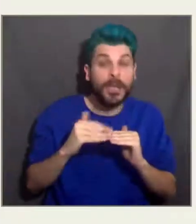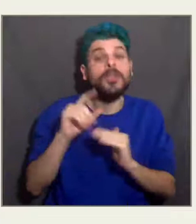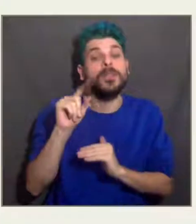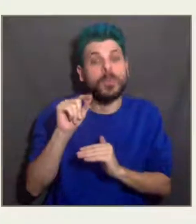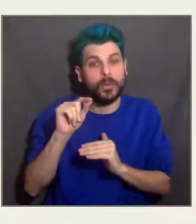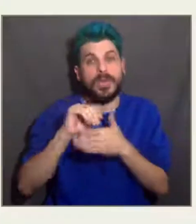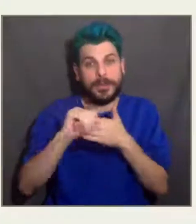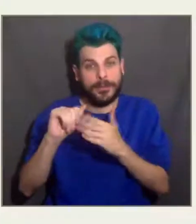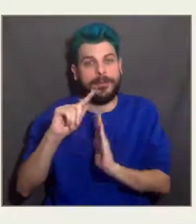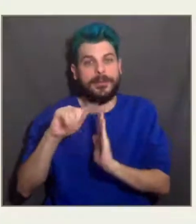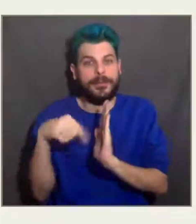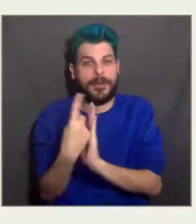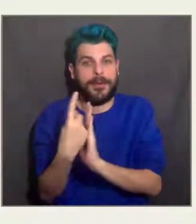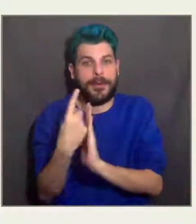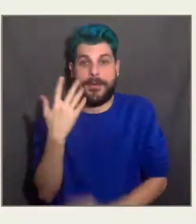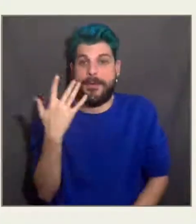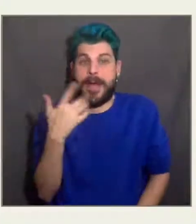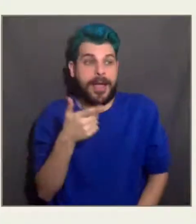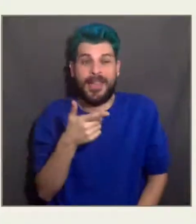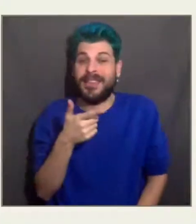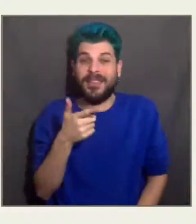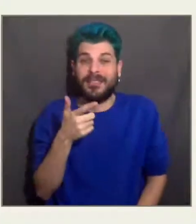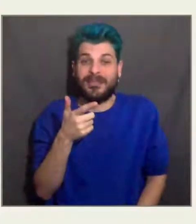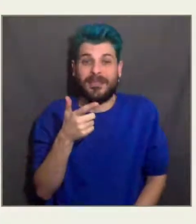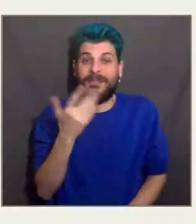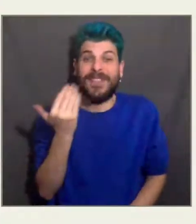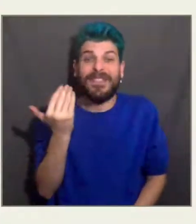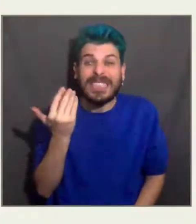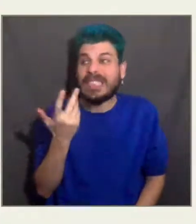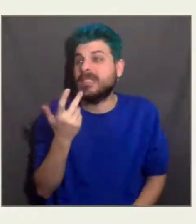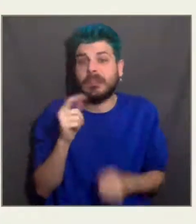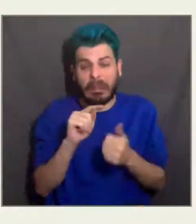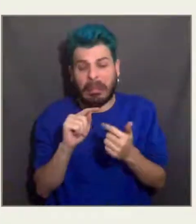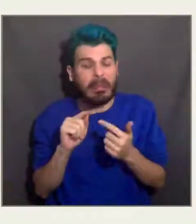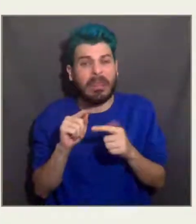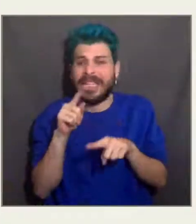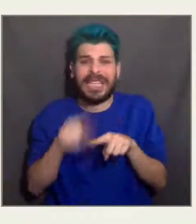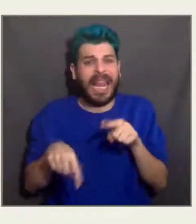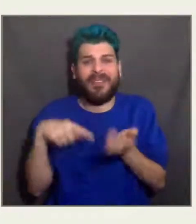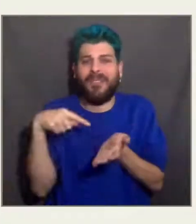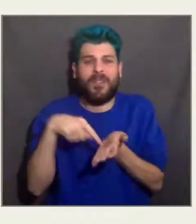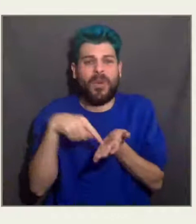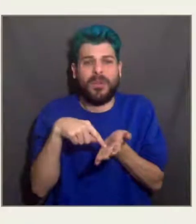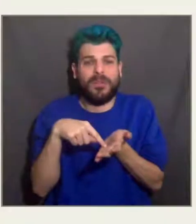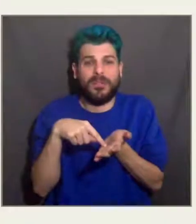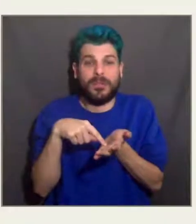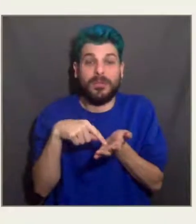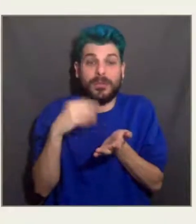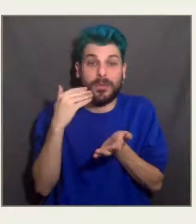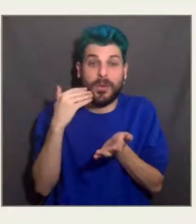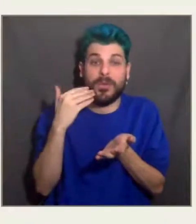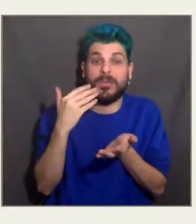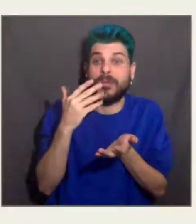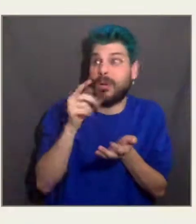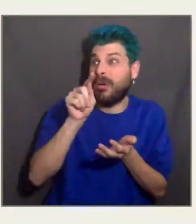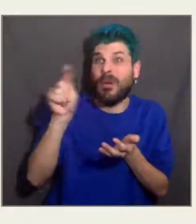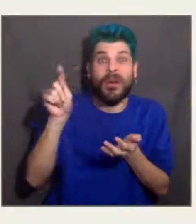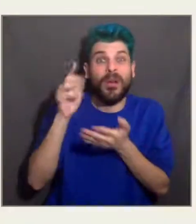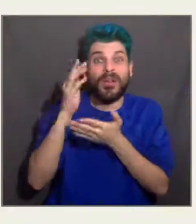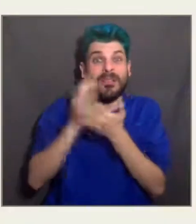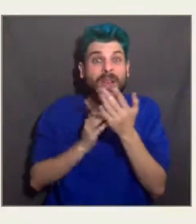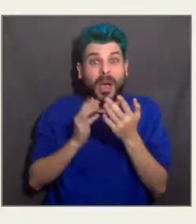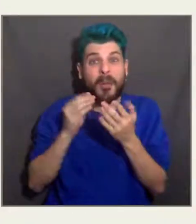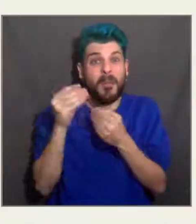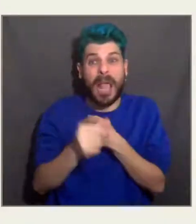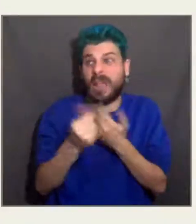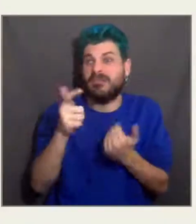this region. And $15 an hour, you can't afford to do it. It's $26 an hour right now. Okay. So that's one of the